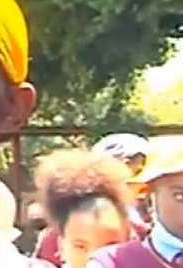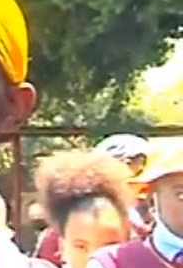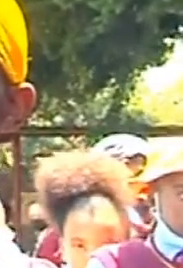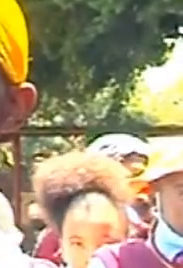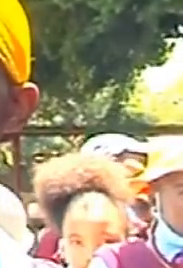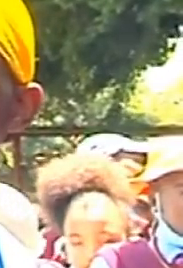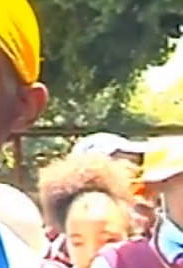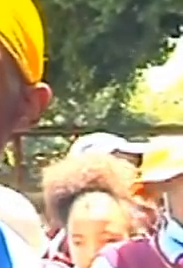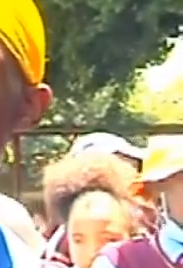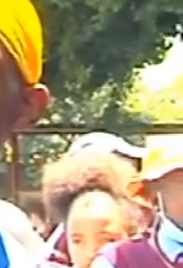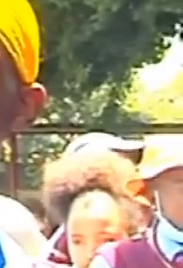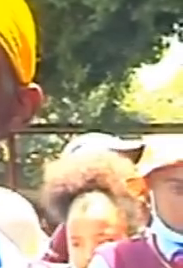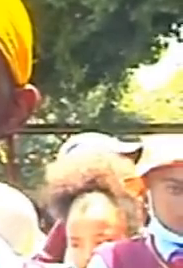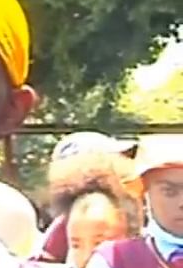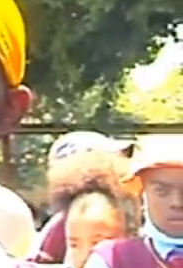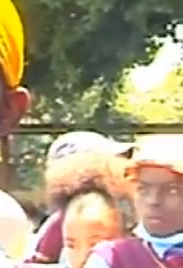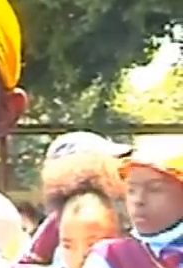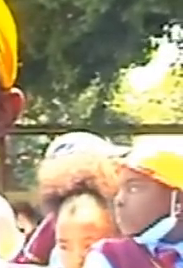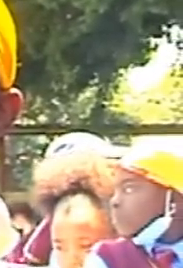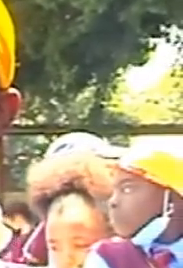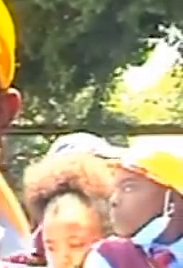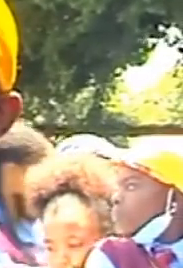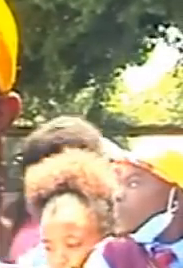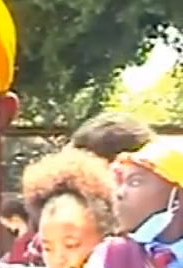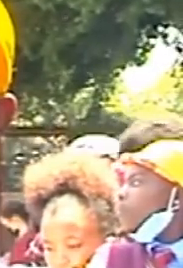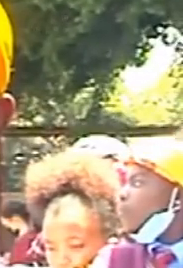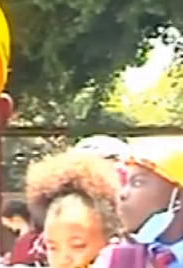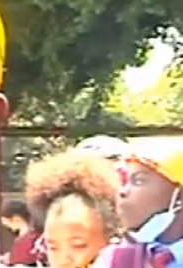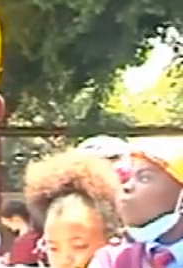all the issues of racism in this school,